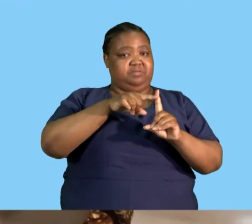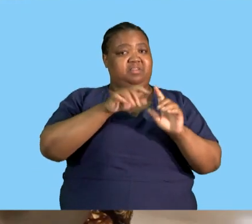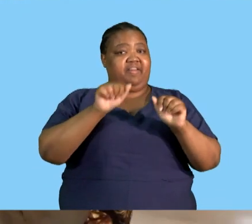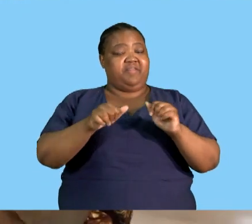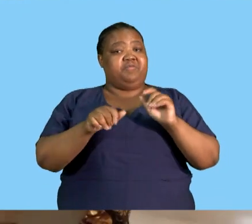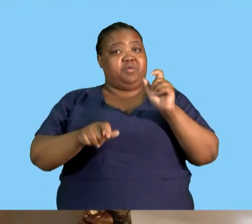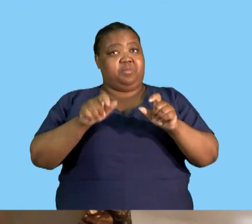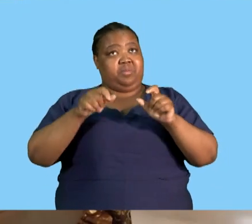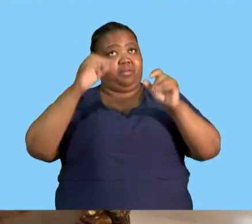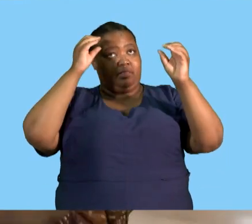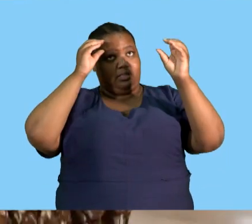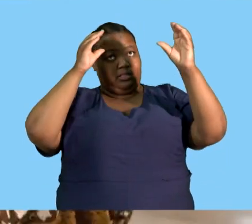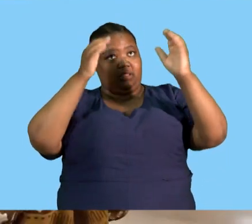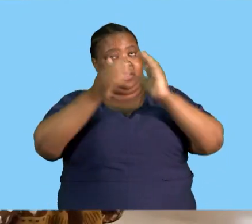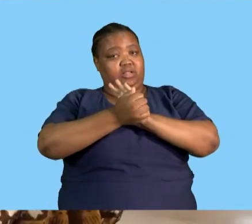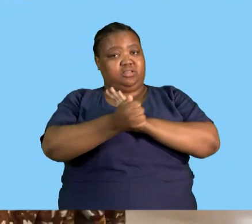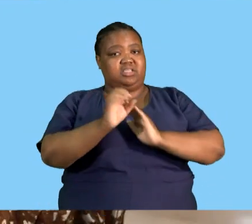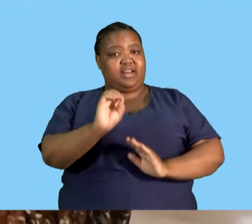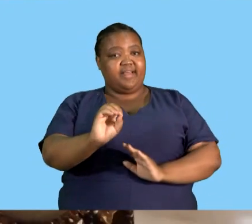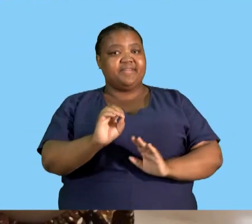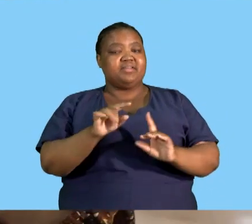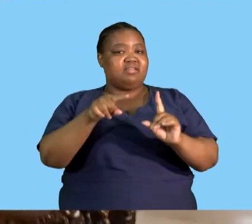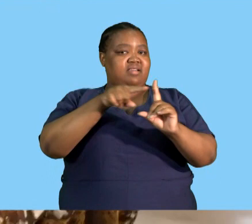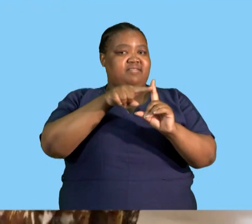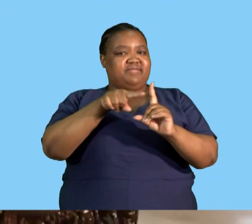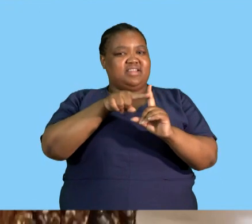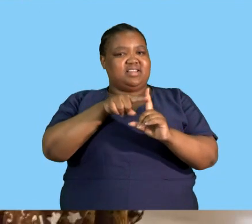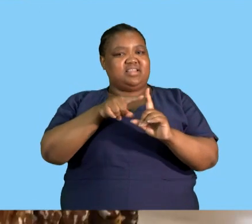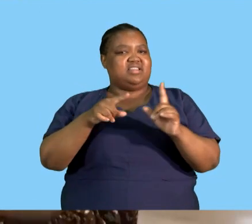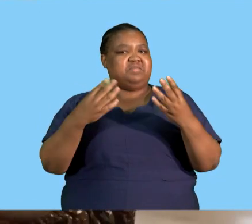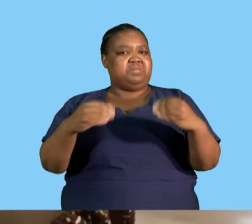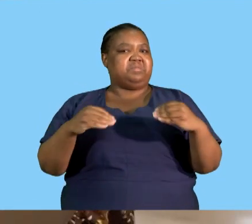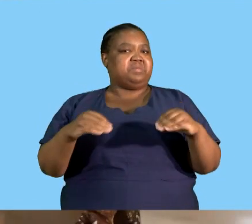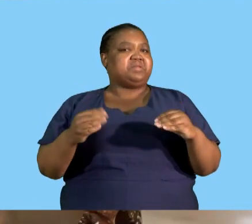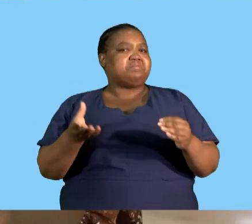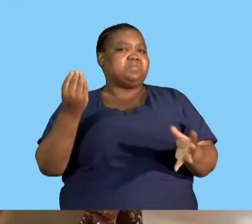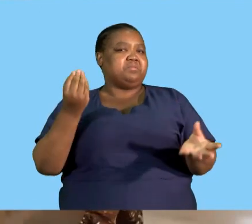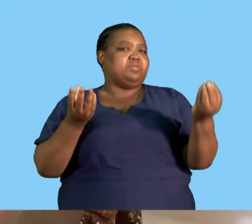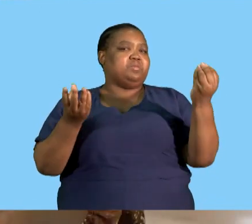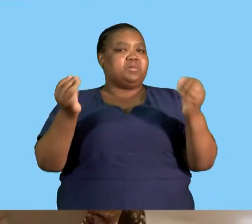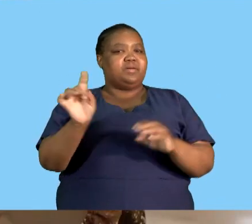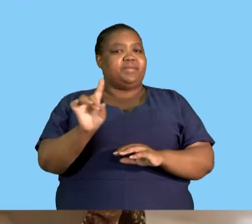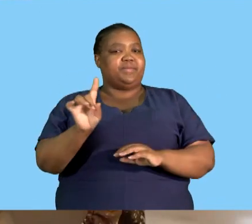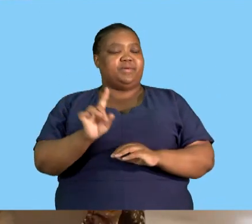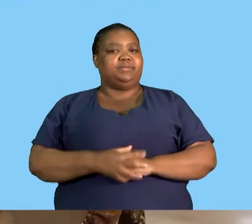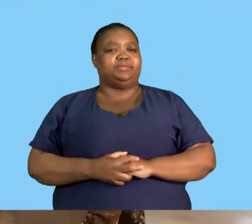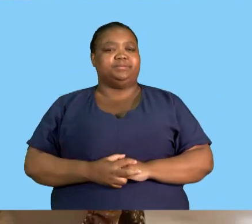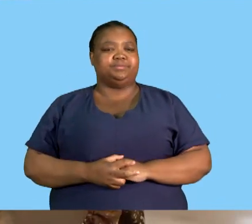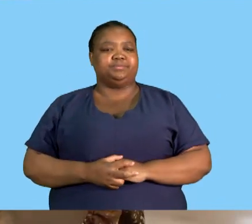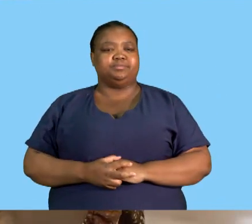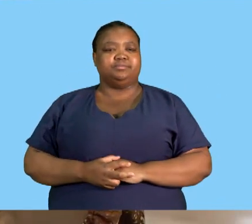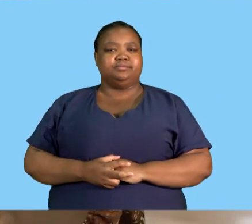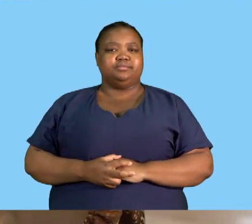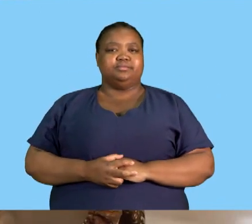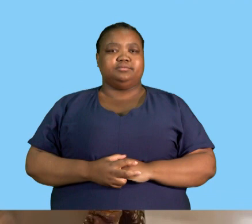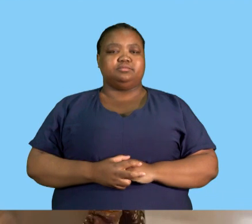advantages. We've got skilled people. But what are the advantages that can come out from the business with regards to whatever that we are doing in